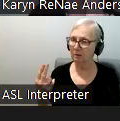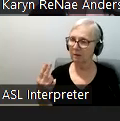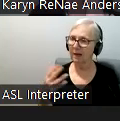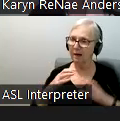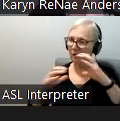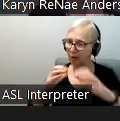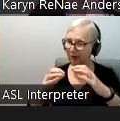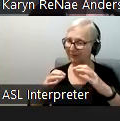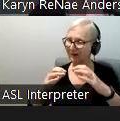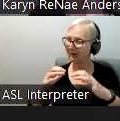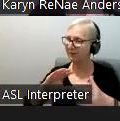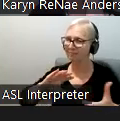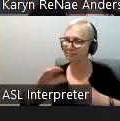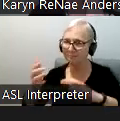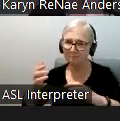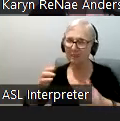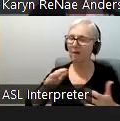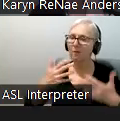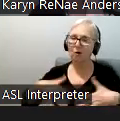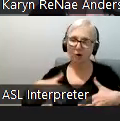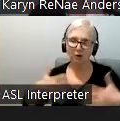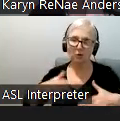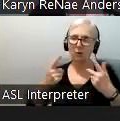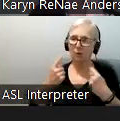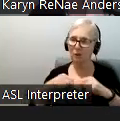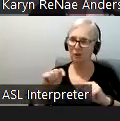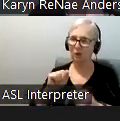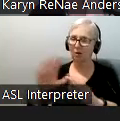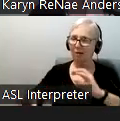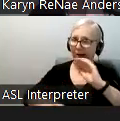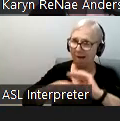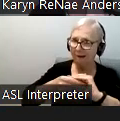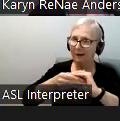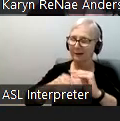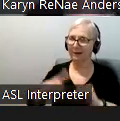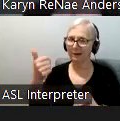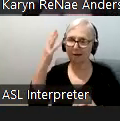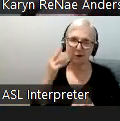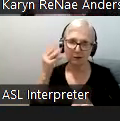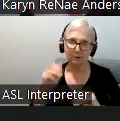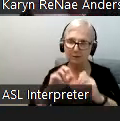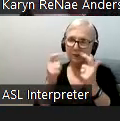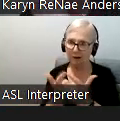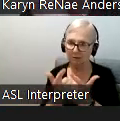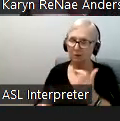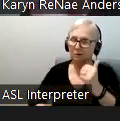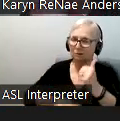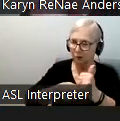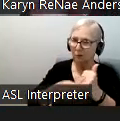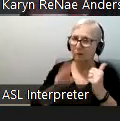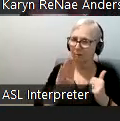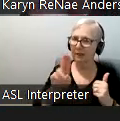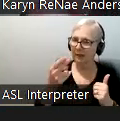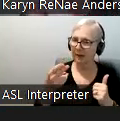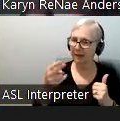lack. And so it just makes me a little nervous while we're still establishing trust, is to add a whole nother lived experience council to ourselves at the same time. So I just